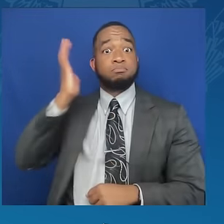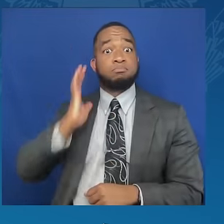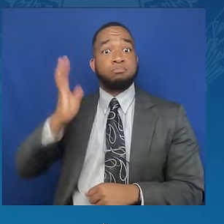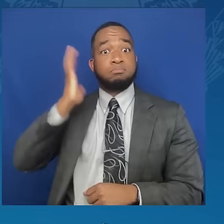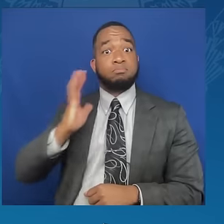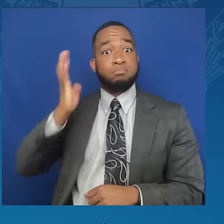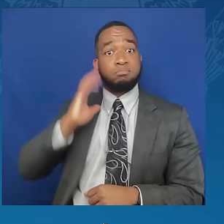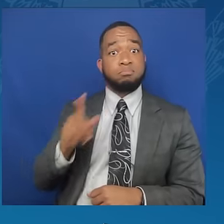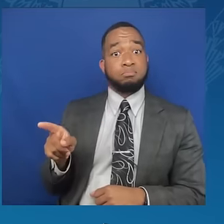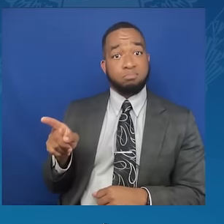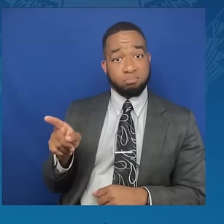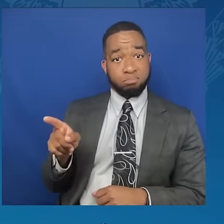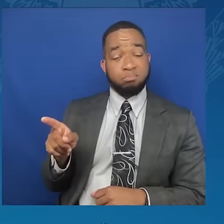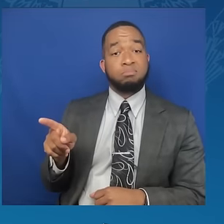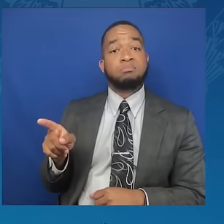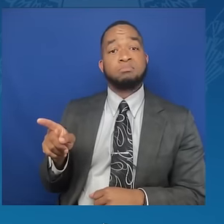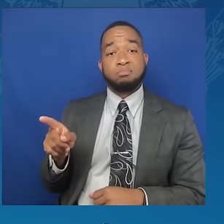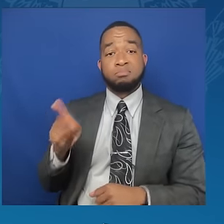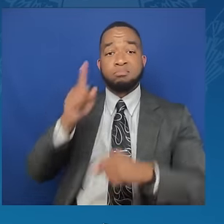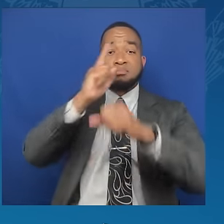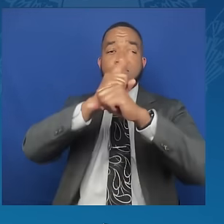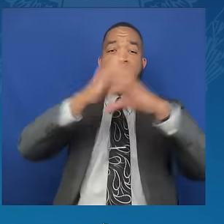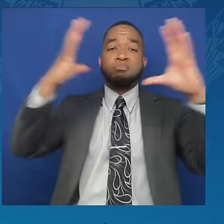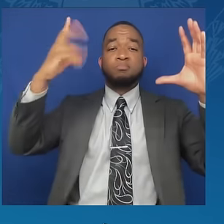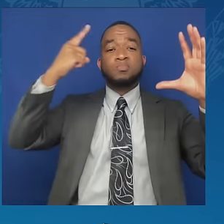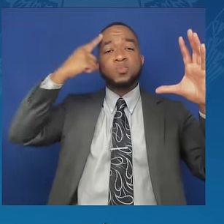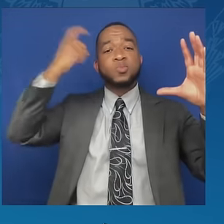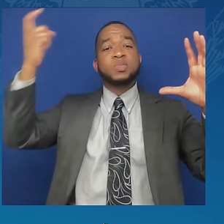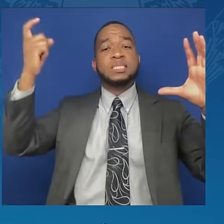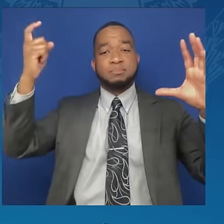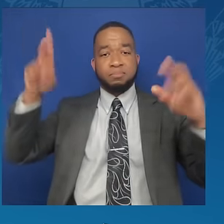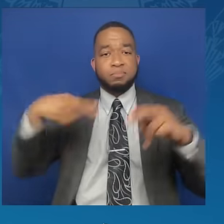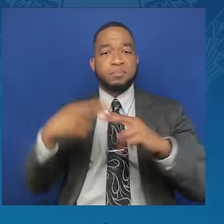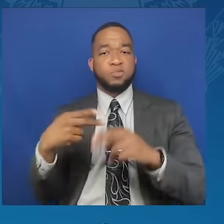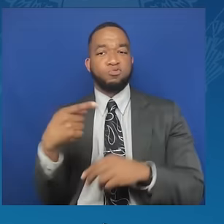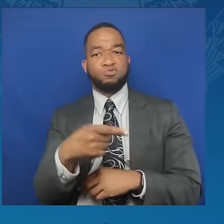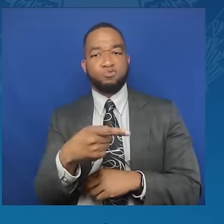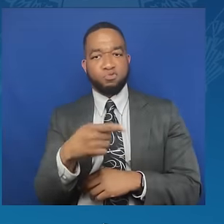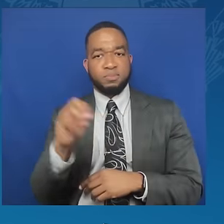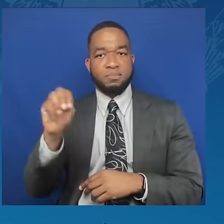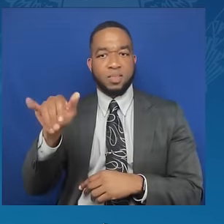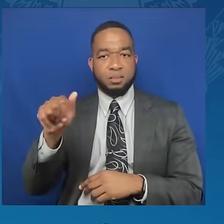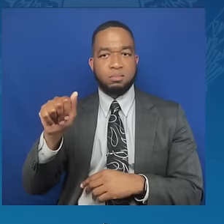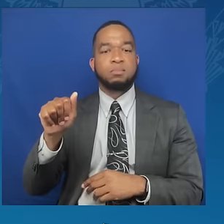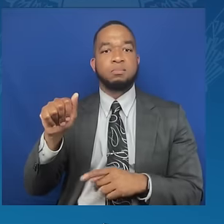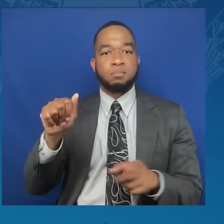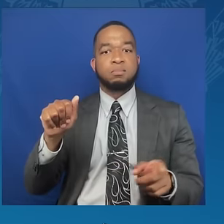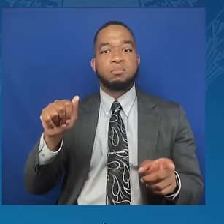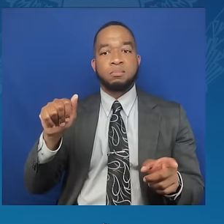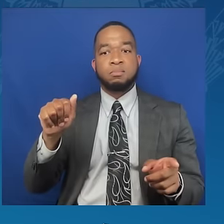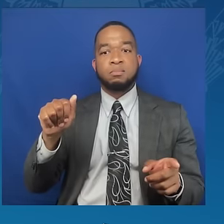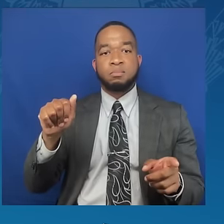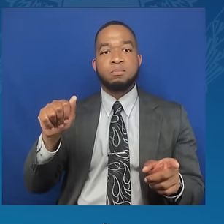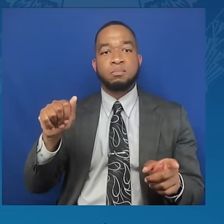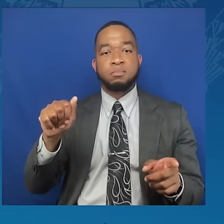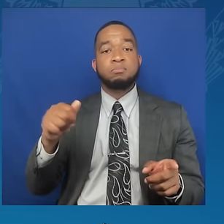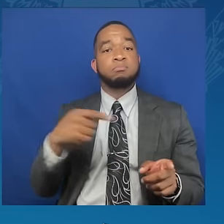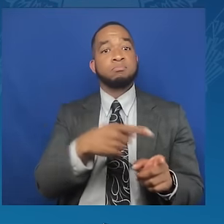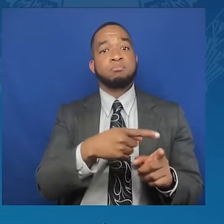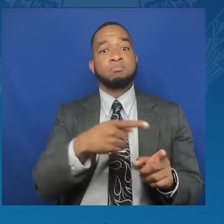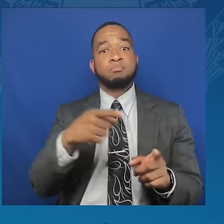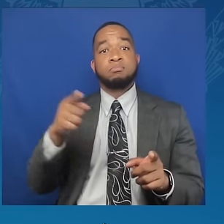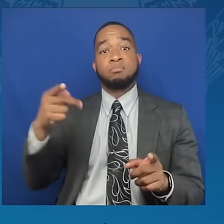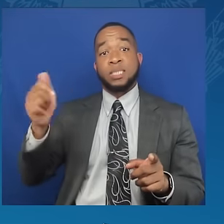and dreams of the slave. Kamala Harris was the first Black woman to become the Attorney General for the state